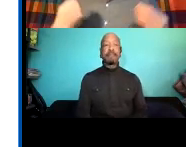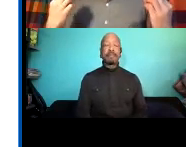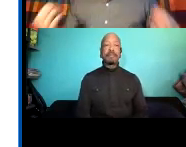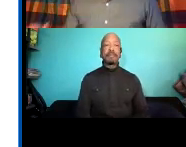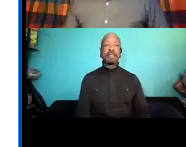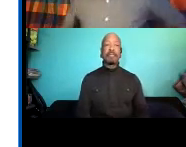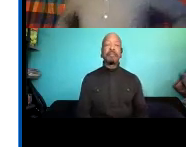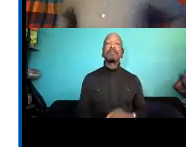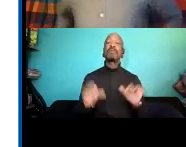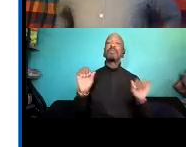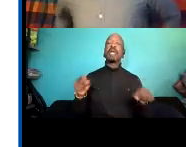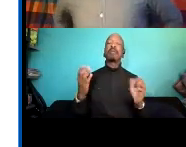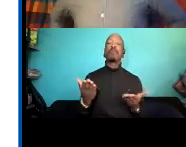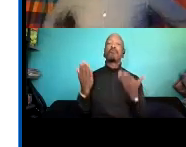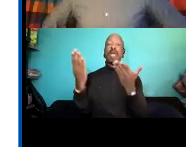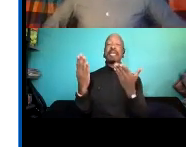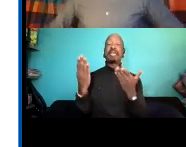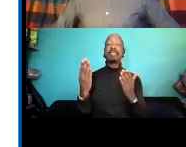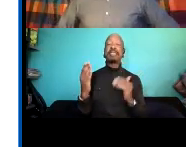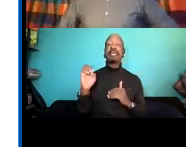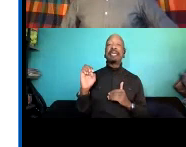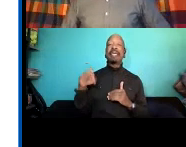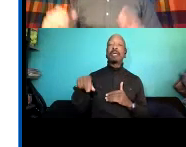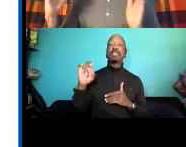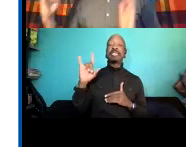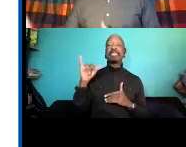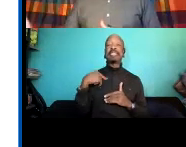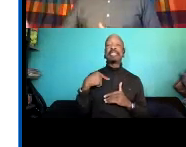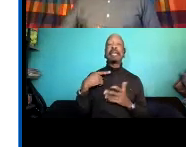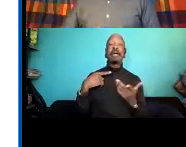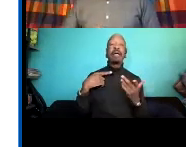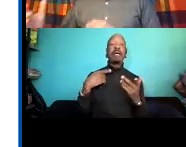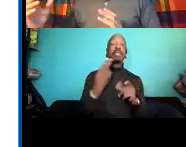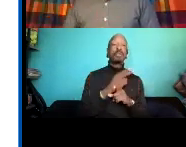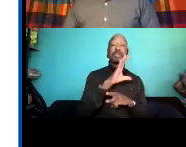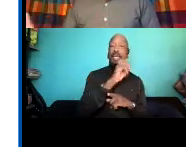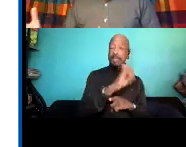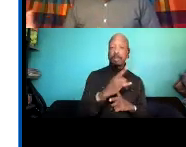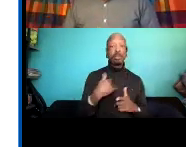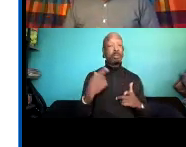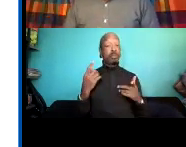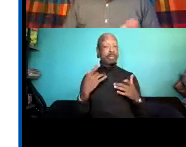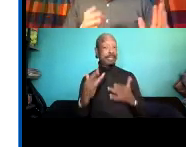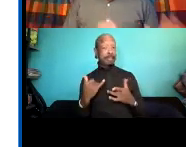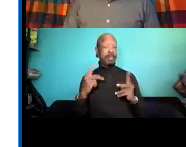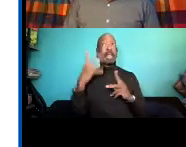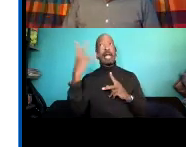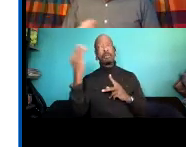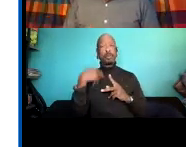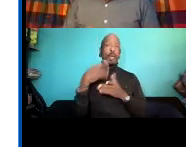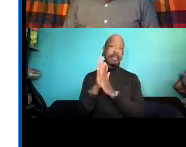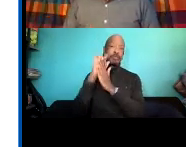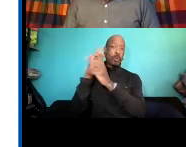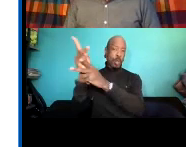So you can raise equity and leverage other capital. Usually when folks are trying to go out and get loans from a bank